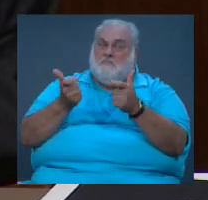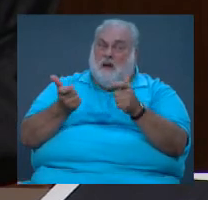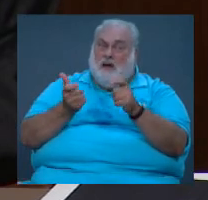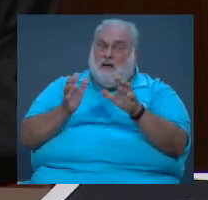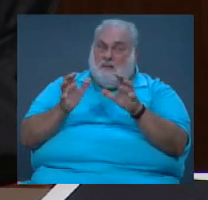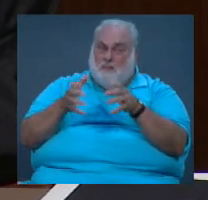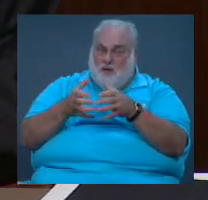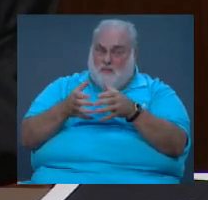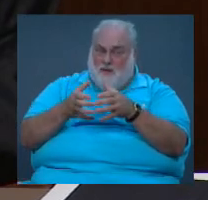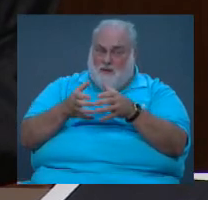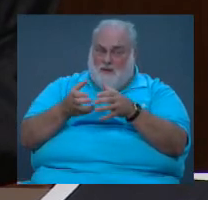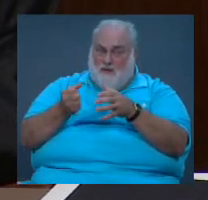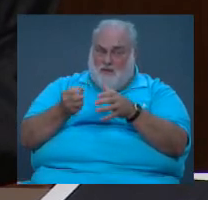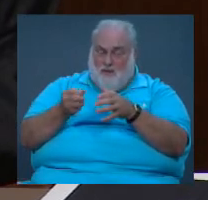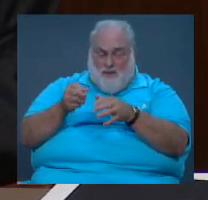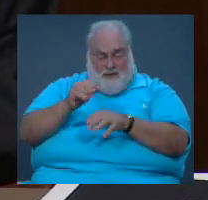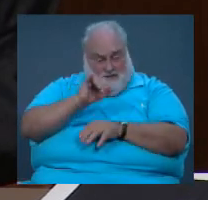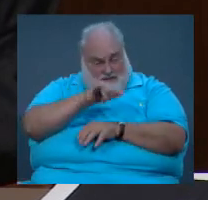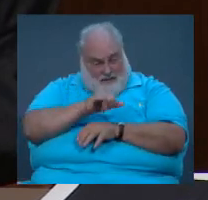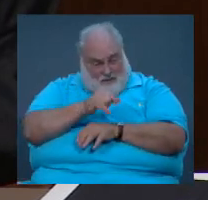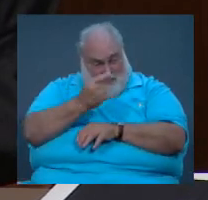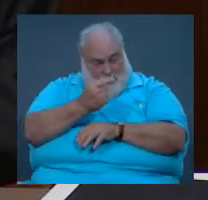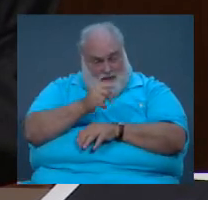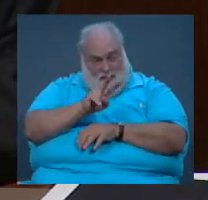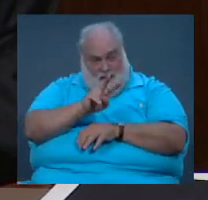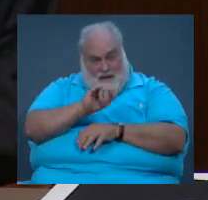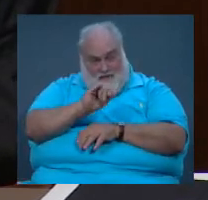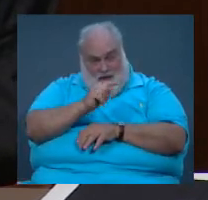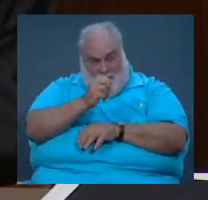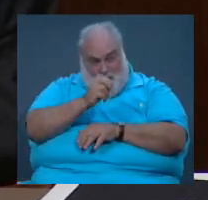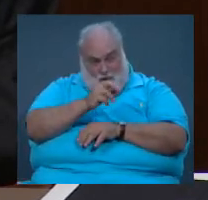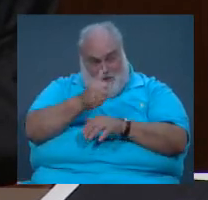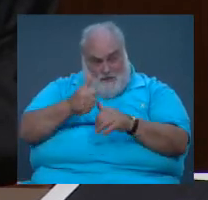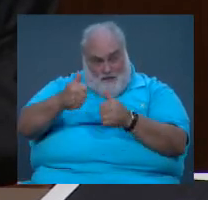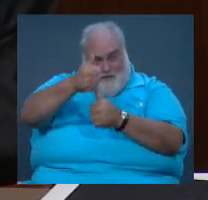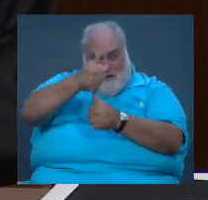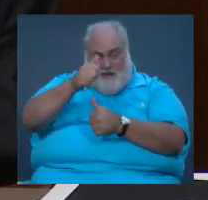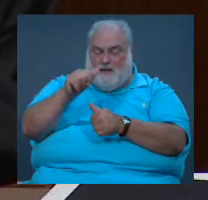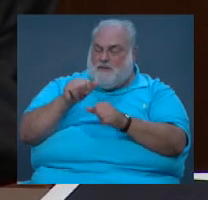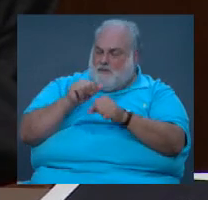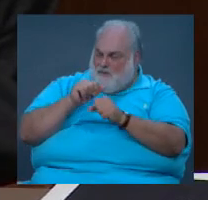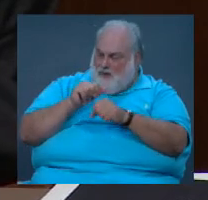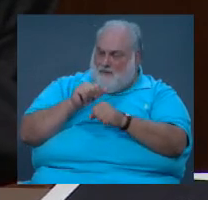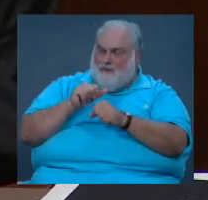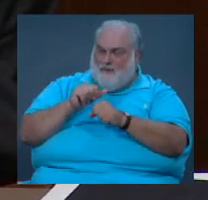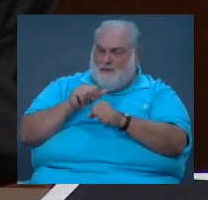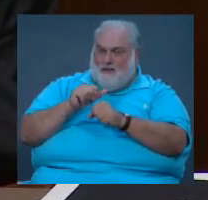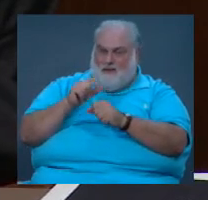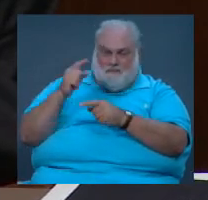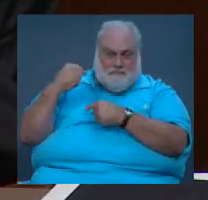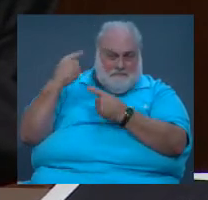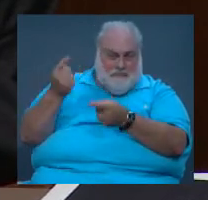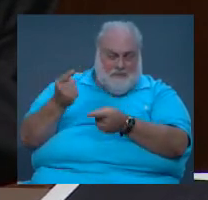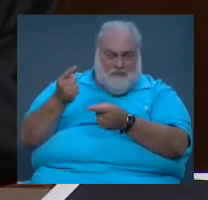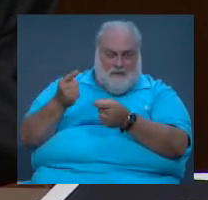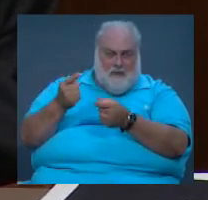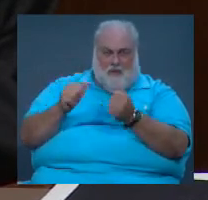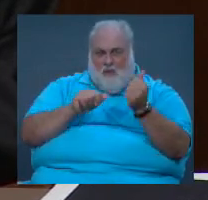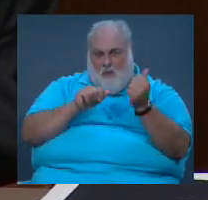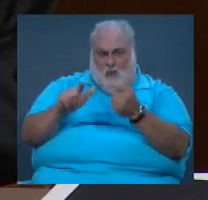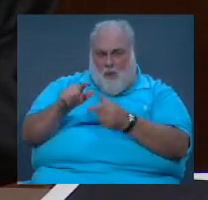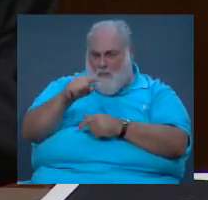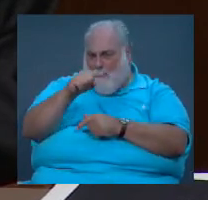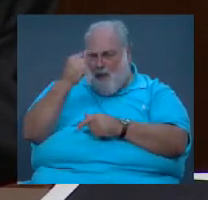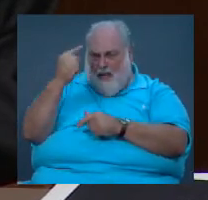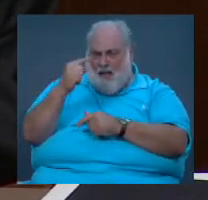So animal services. Is that the one that Victor's over? Correct. Okay. Well, as far as I can see, it's all black. And I think something needs to be done about